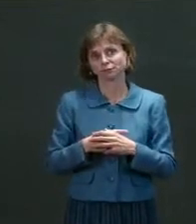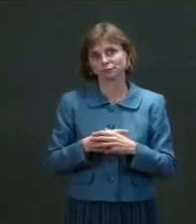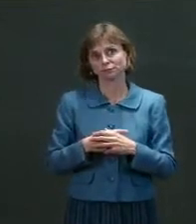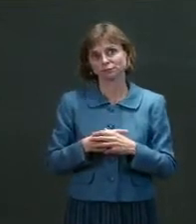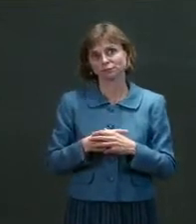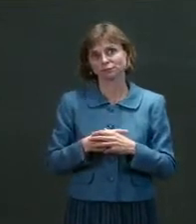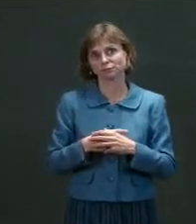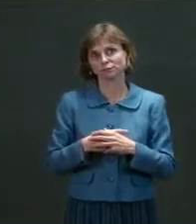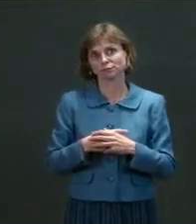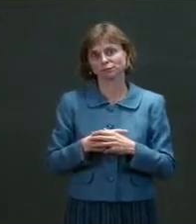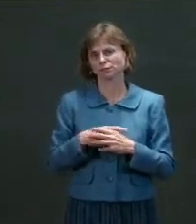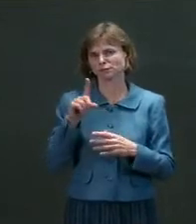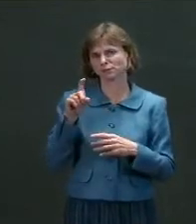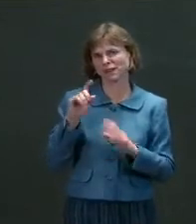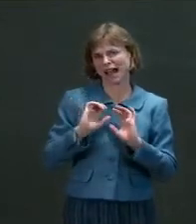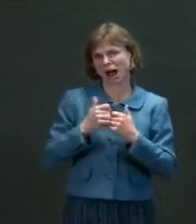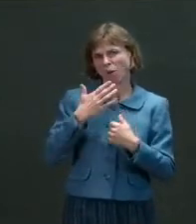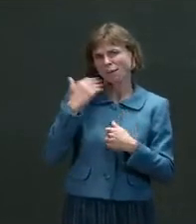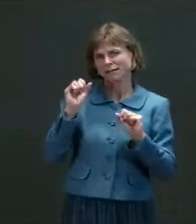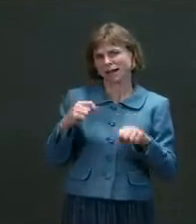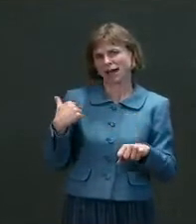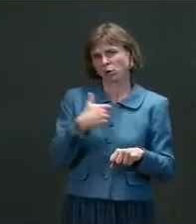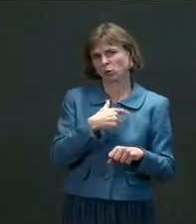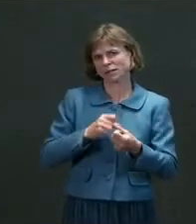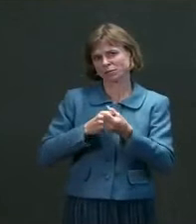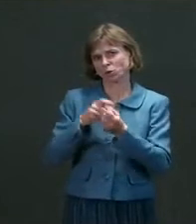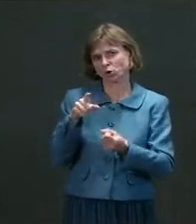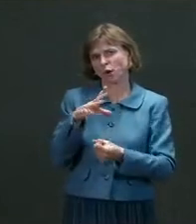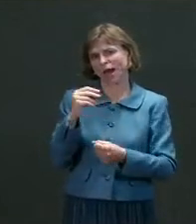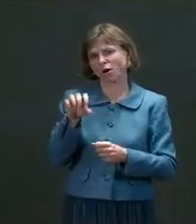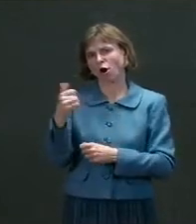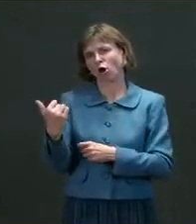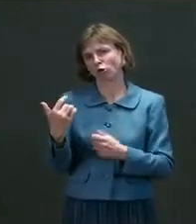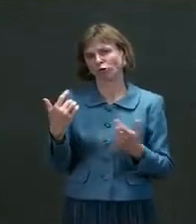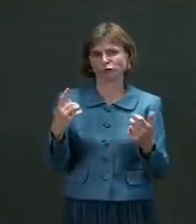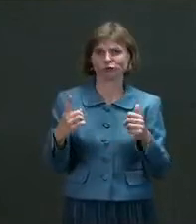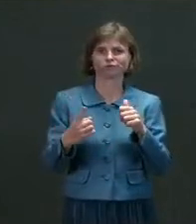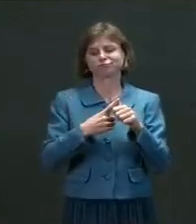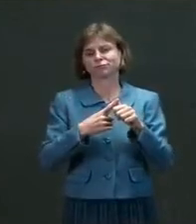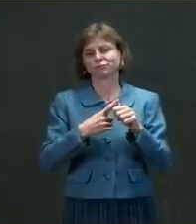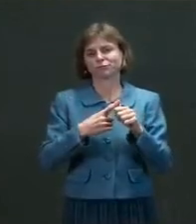how can we best support you and other frontline workers?